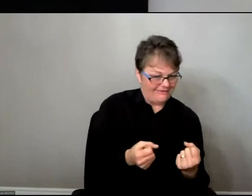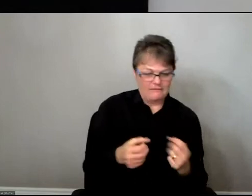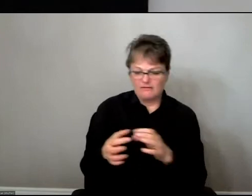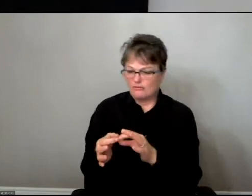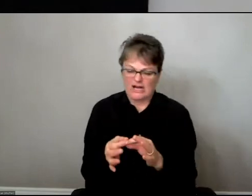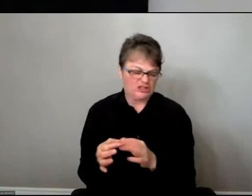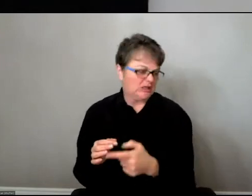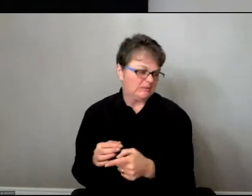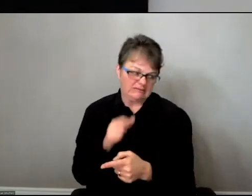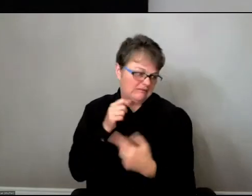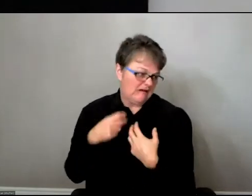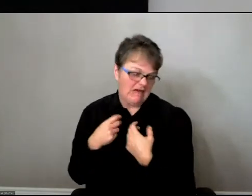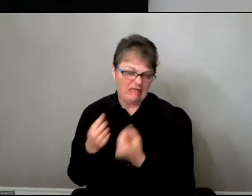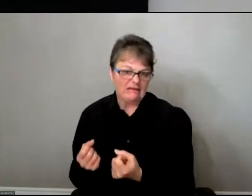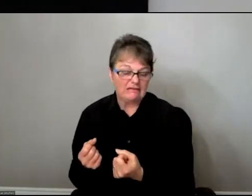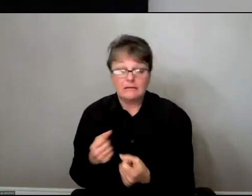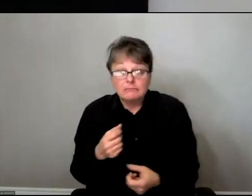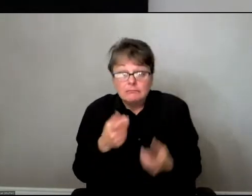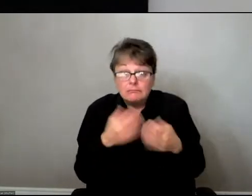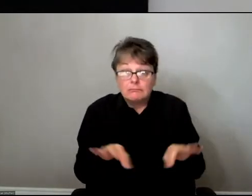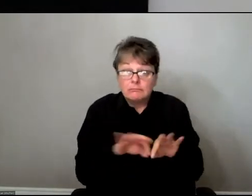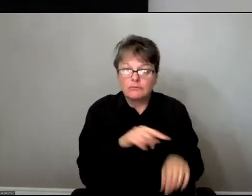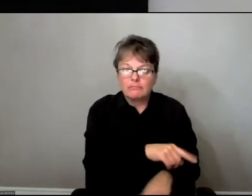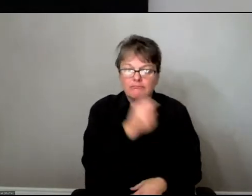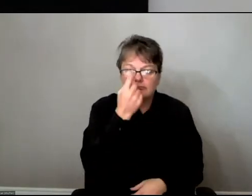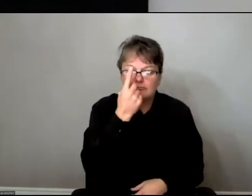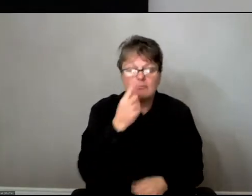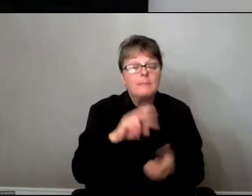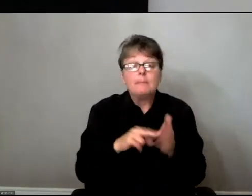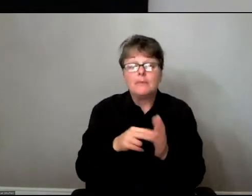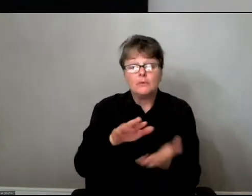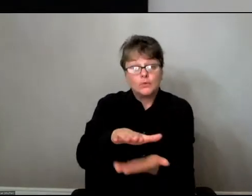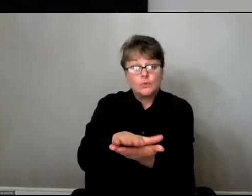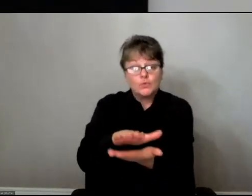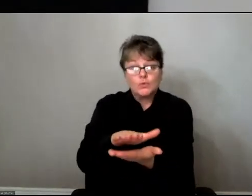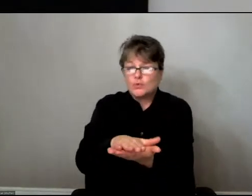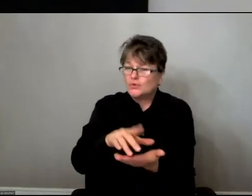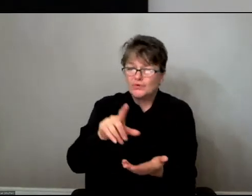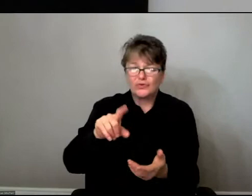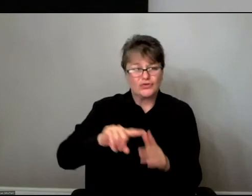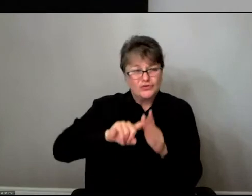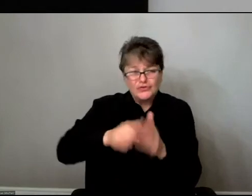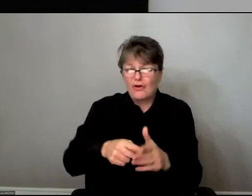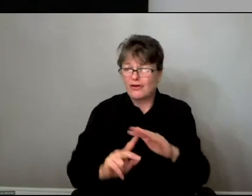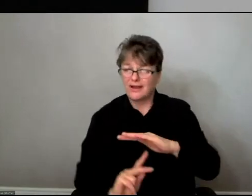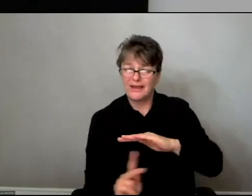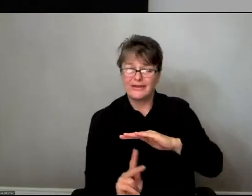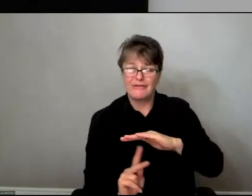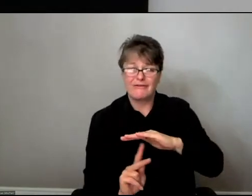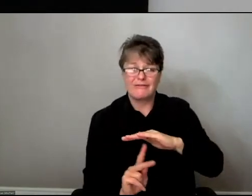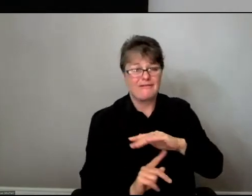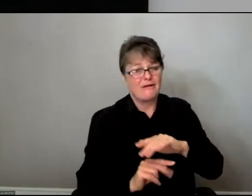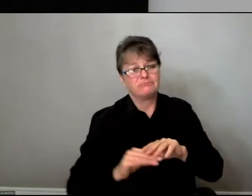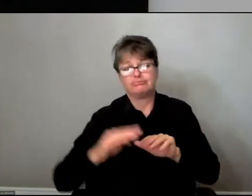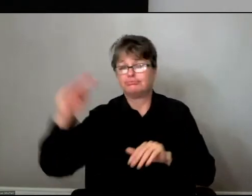This education needs to be continued in schools from kindergarten up through grade 12 and beyond.